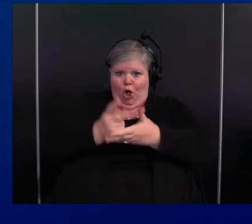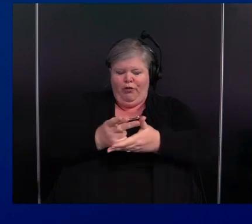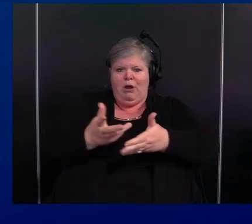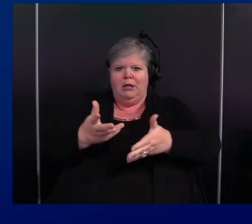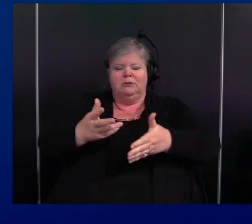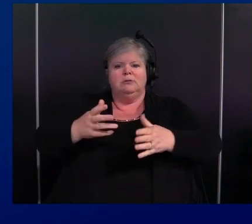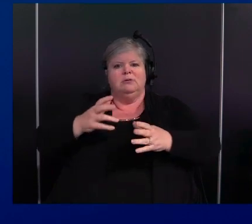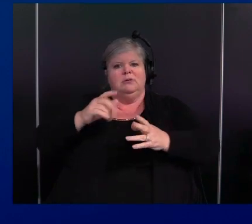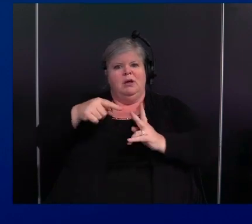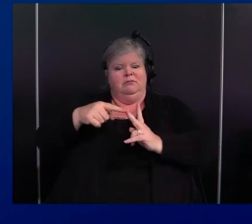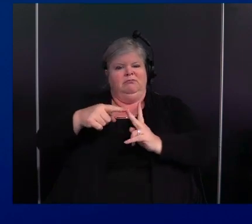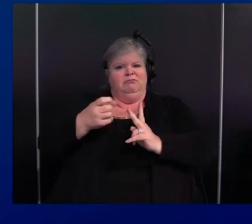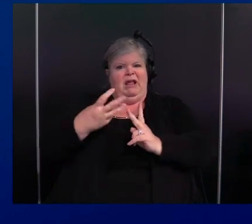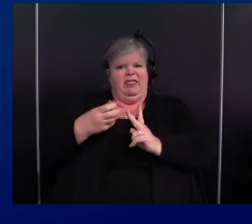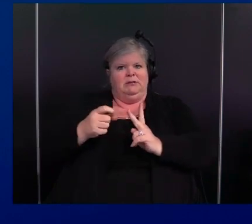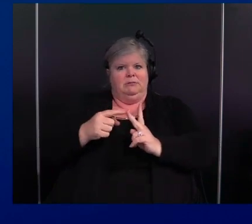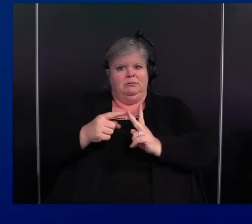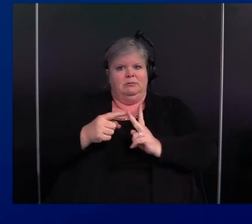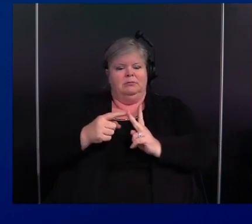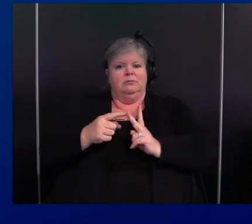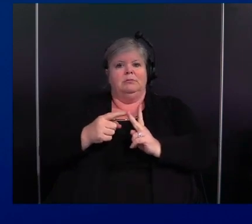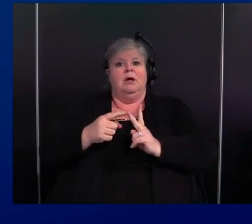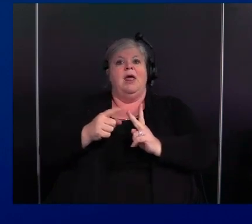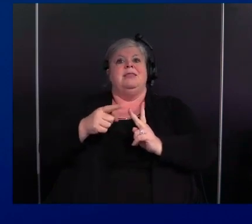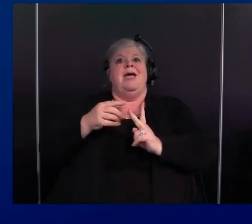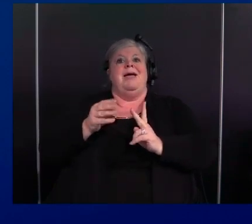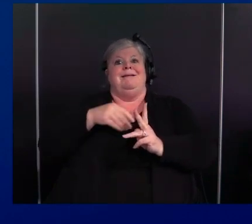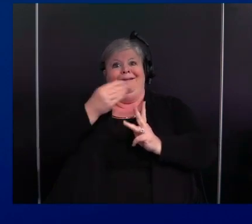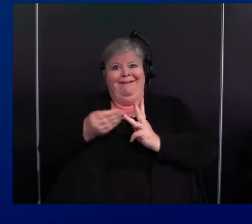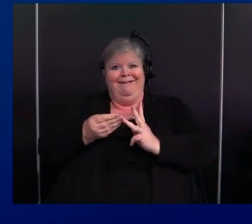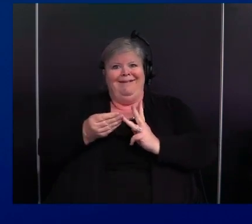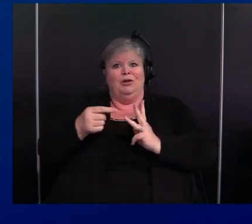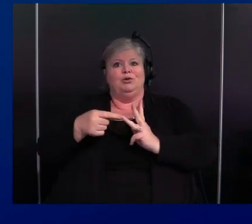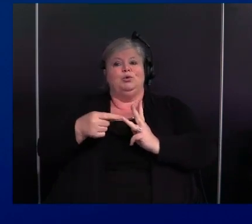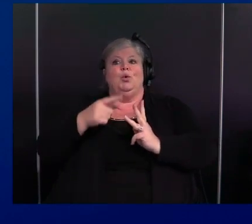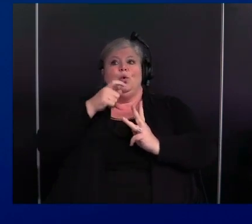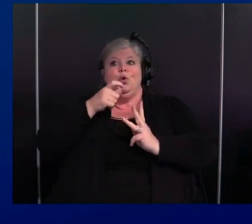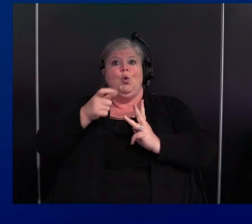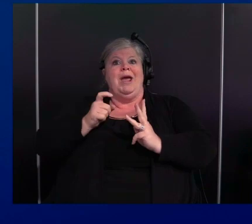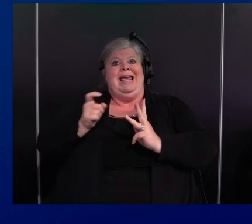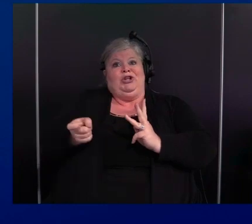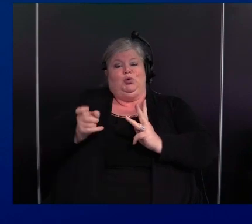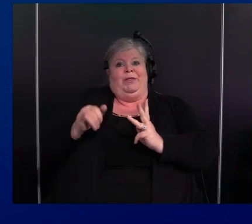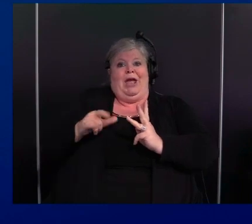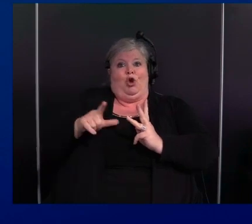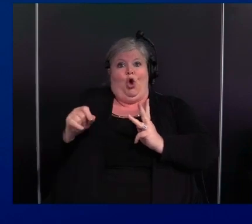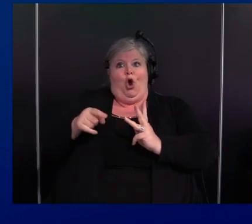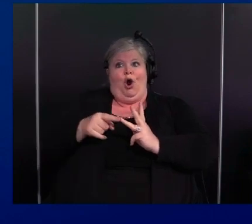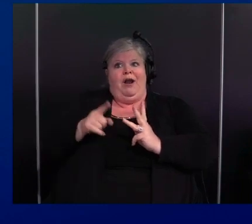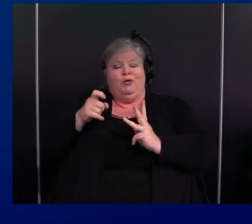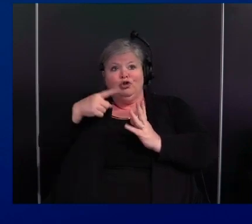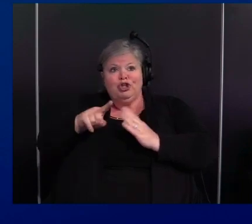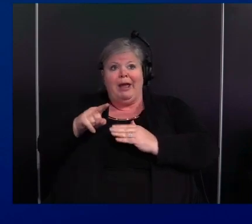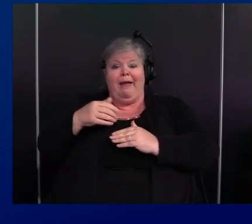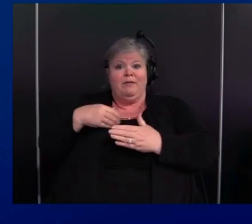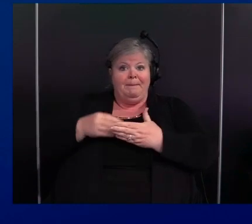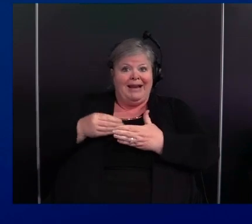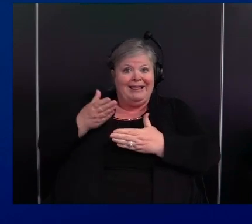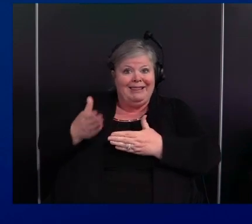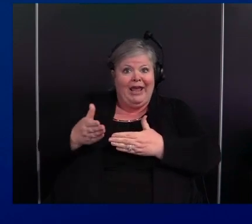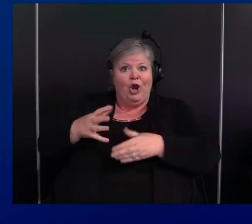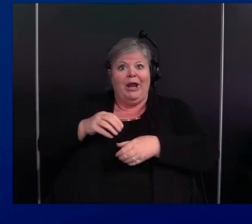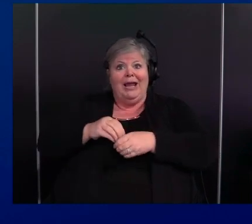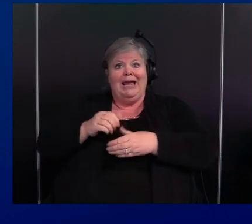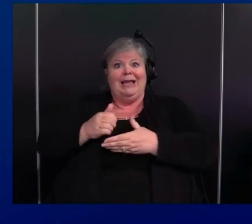then they also have to take that information and pass it over to the issuer to say, hey, do you actually have money in your account? Right? No.